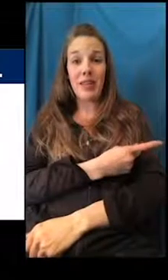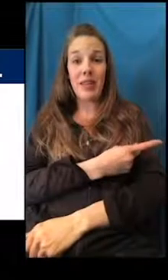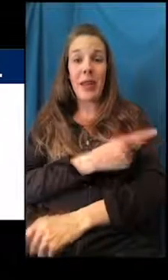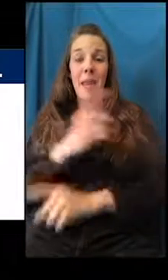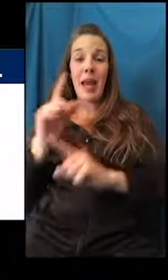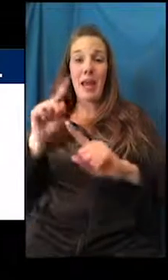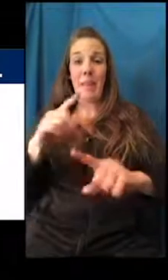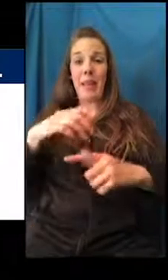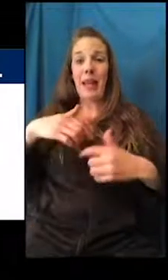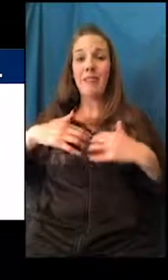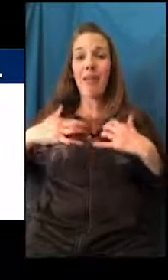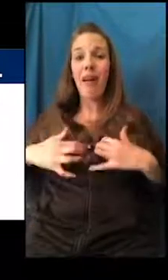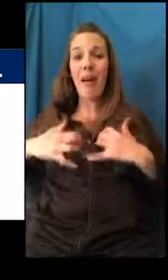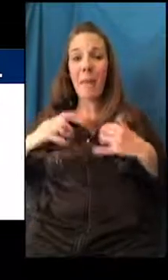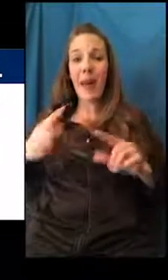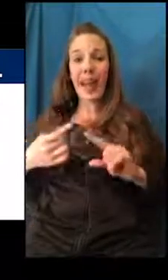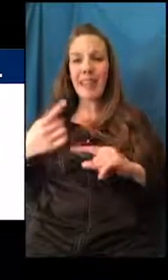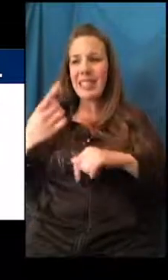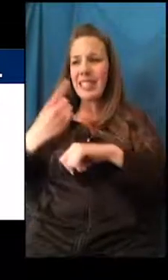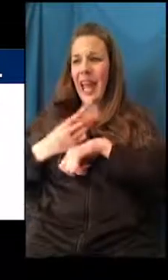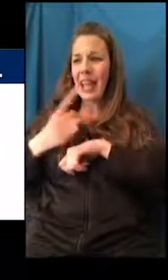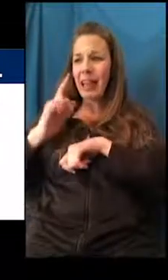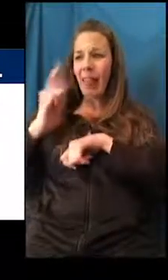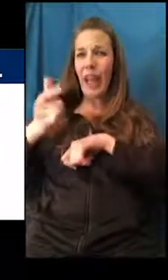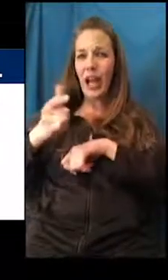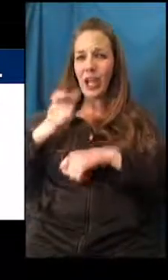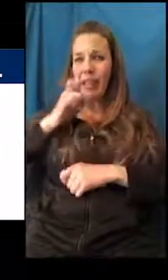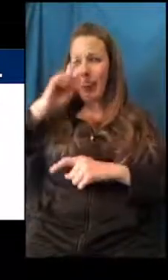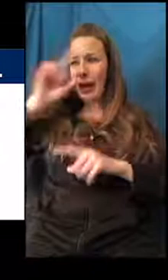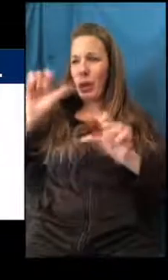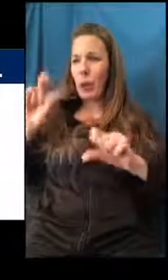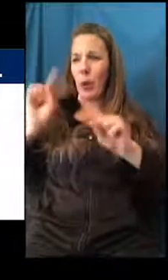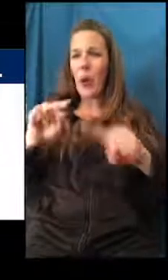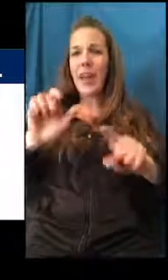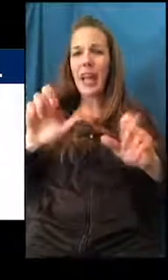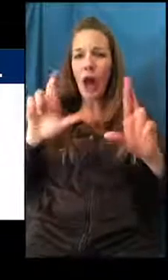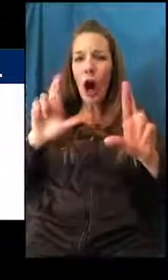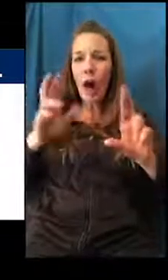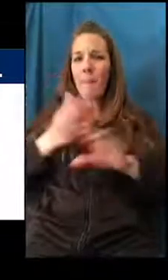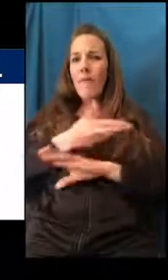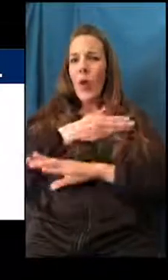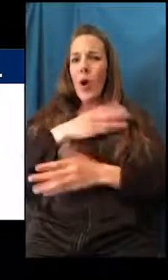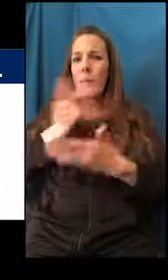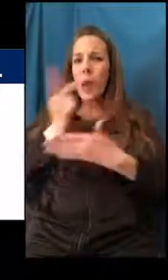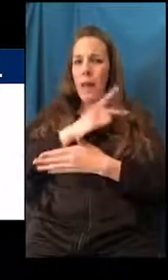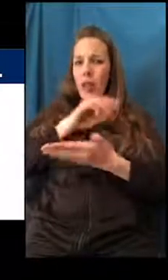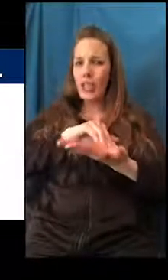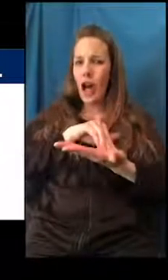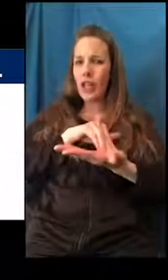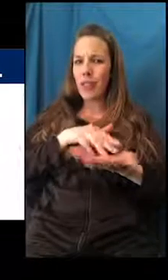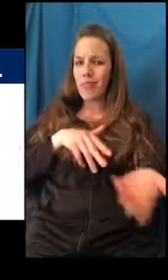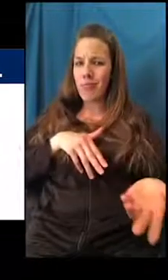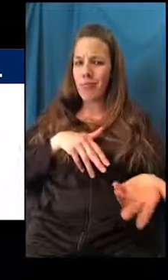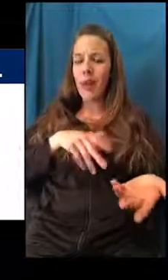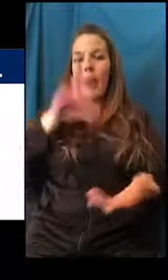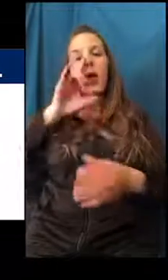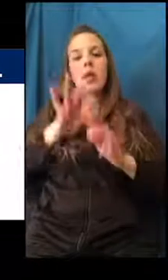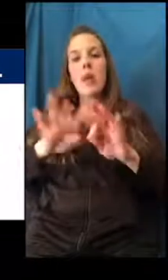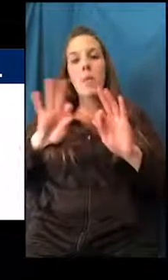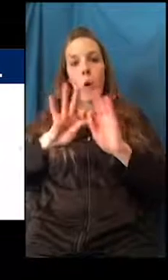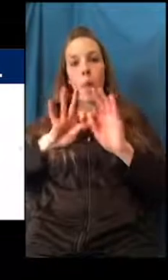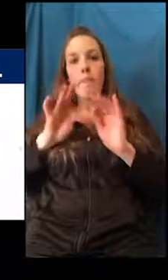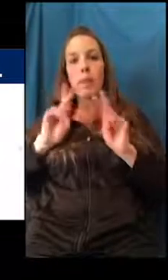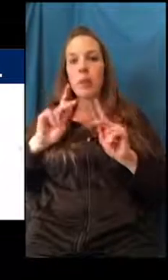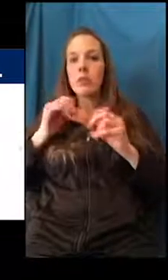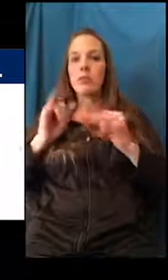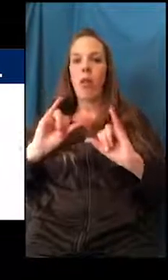pain days later that said they didn't think they could come to the ER before they saw their primary care physician. So I think it's important that people still need to come